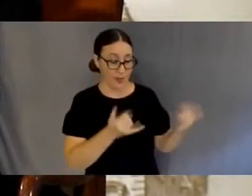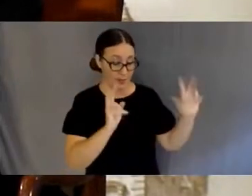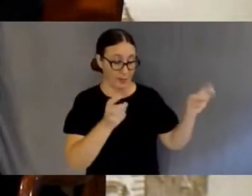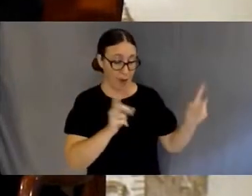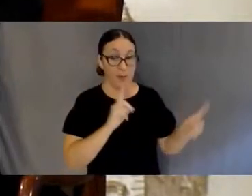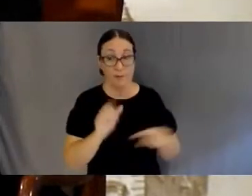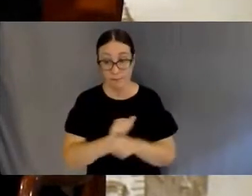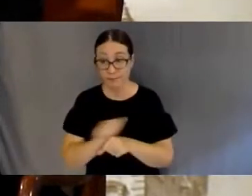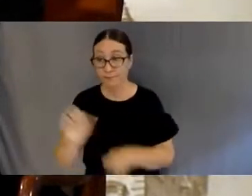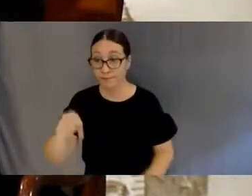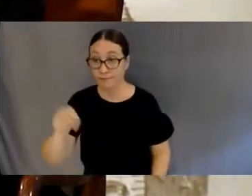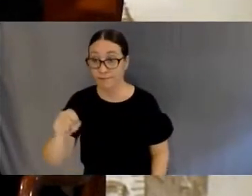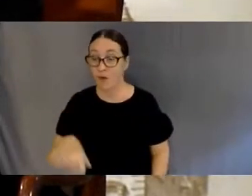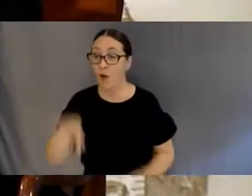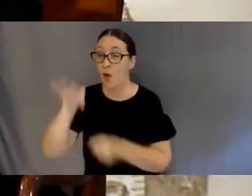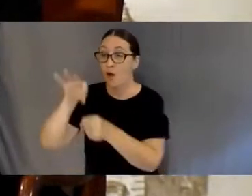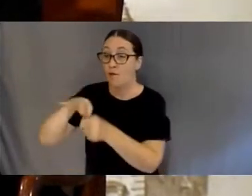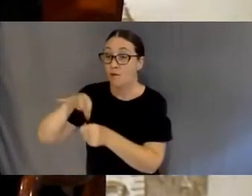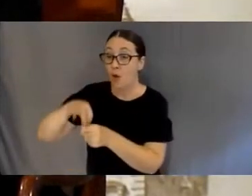and that's voting rights.